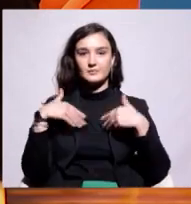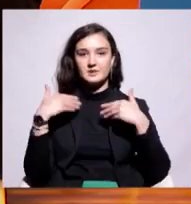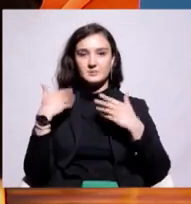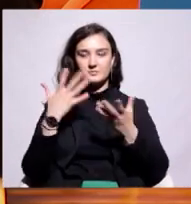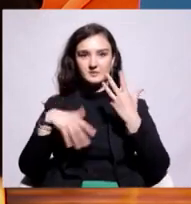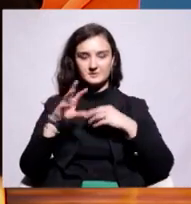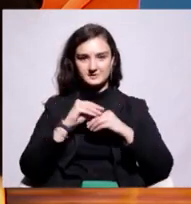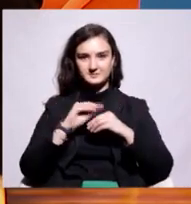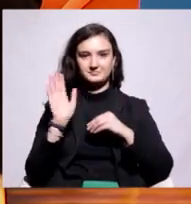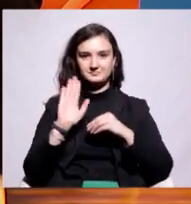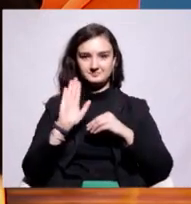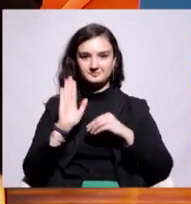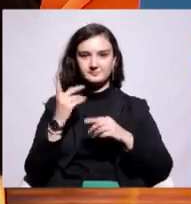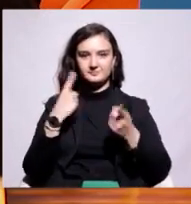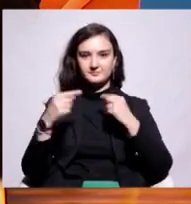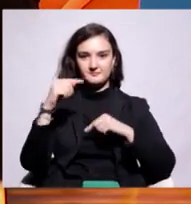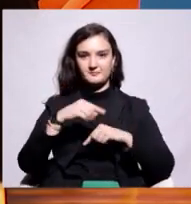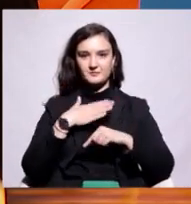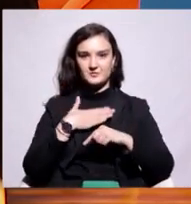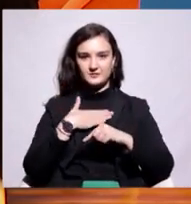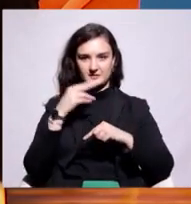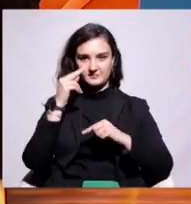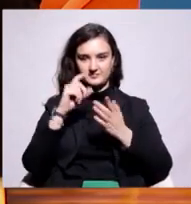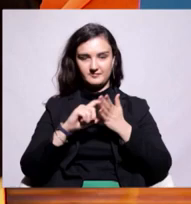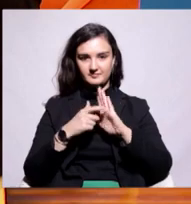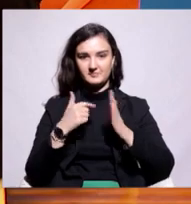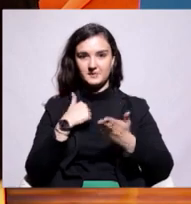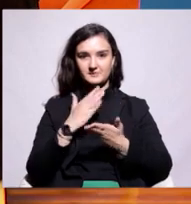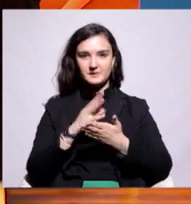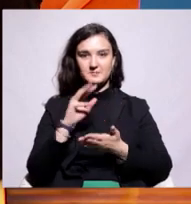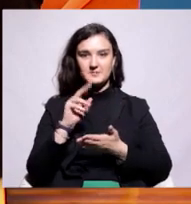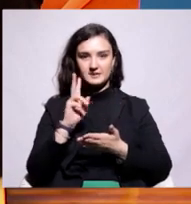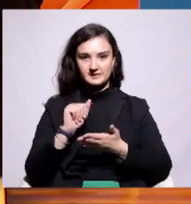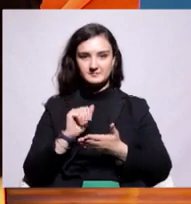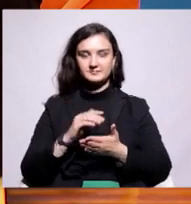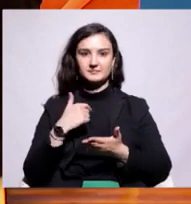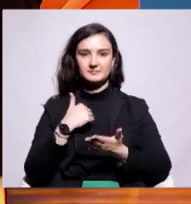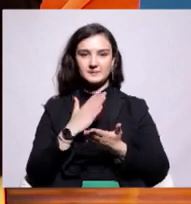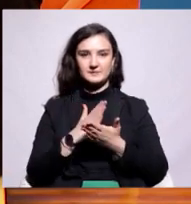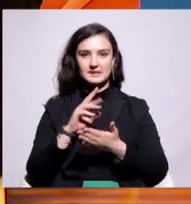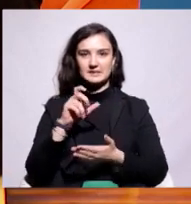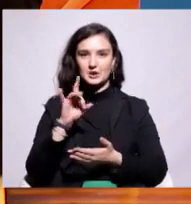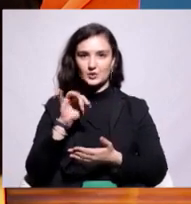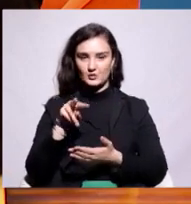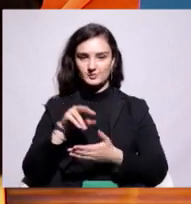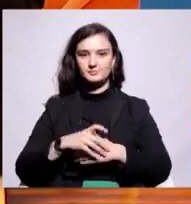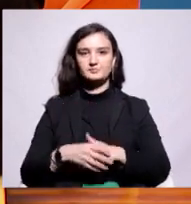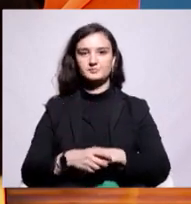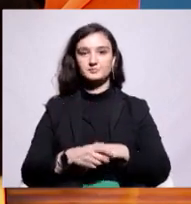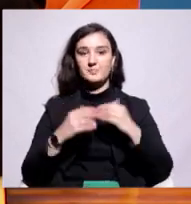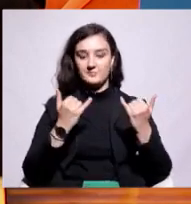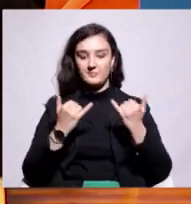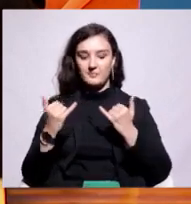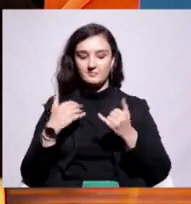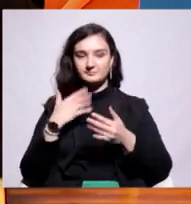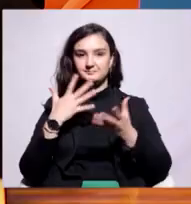everyone. Hello everyone. Welcome back to our book club. I am Miss Maka. And I am Mr. Darrell.